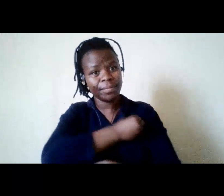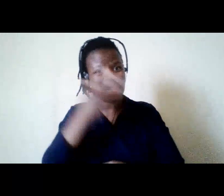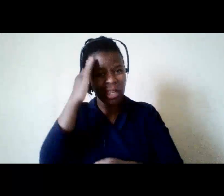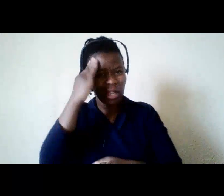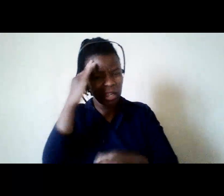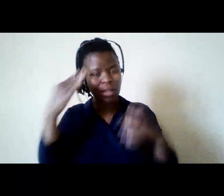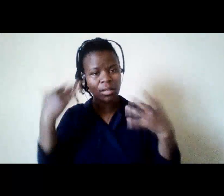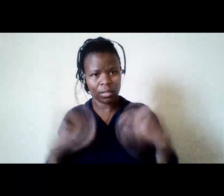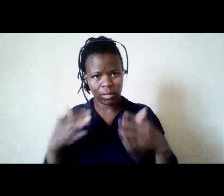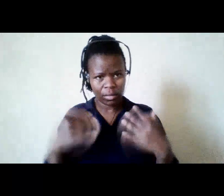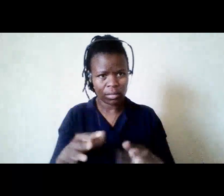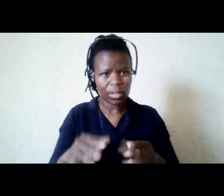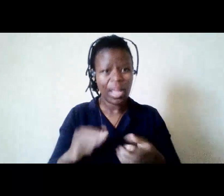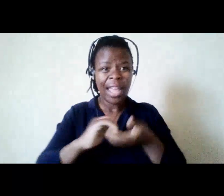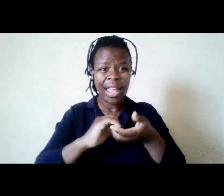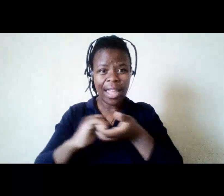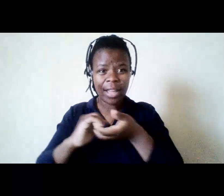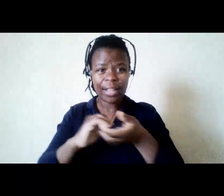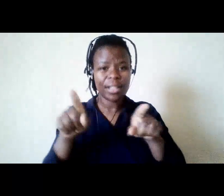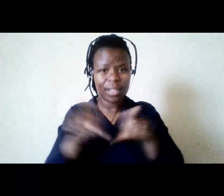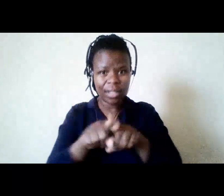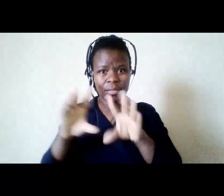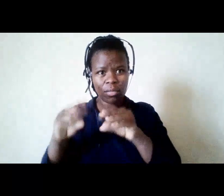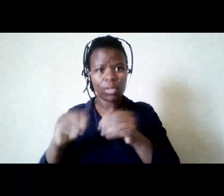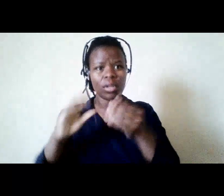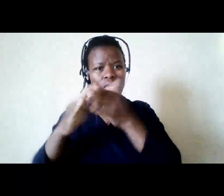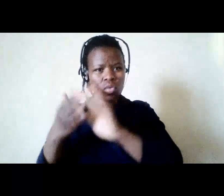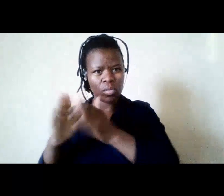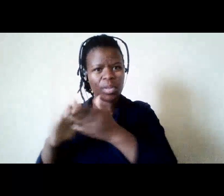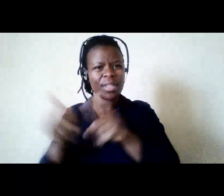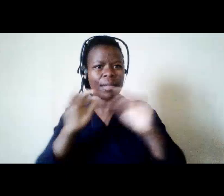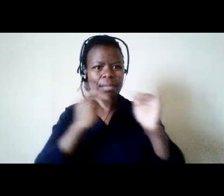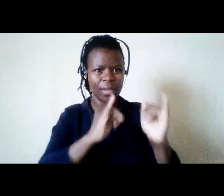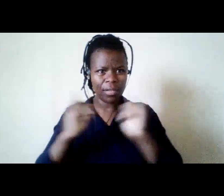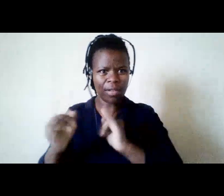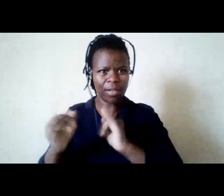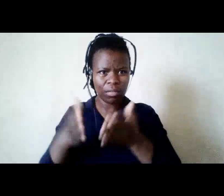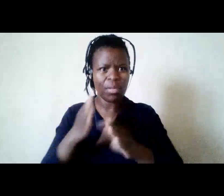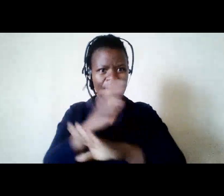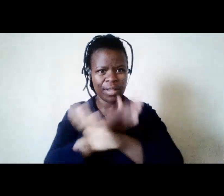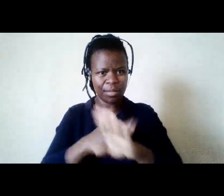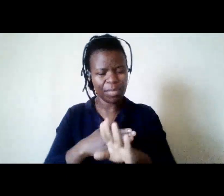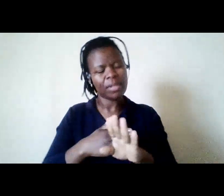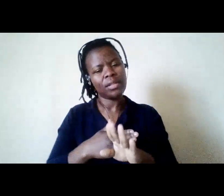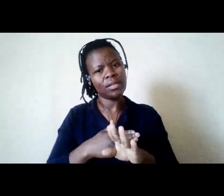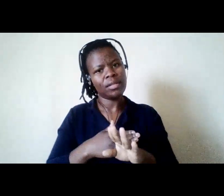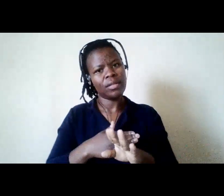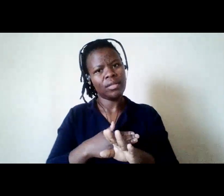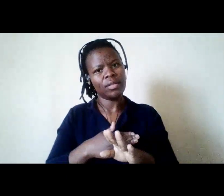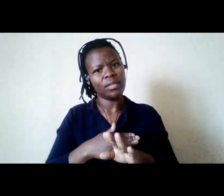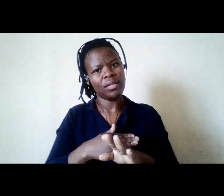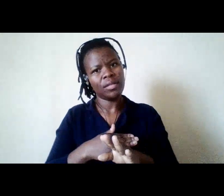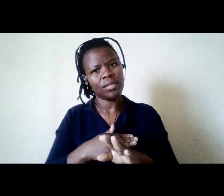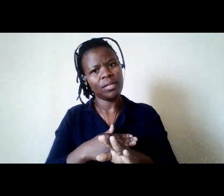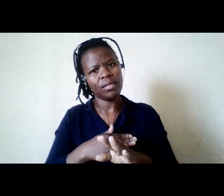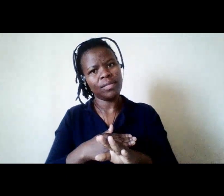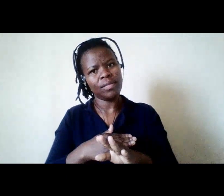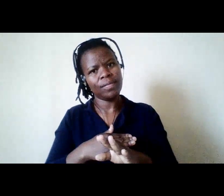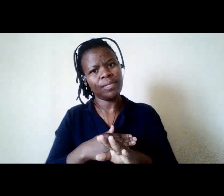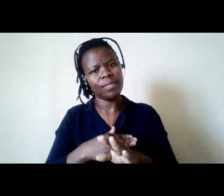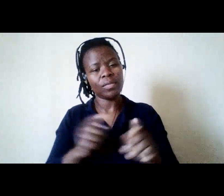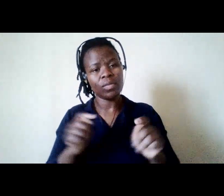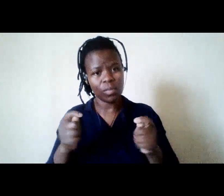and inviting them into their space. She speaks about always starting at the beginning of the day and